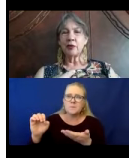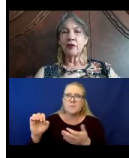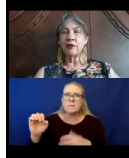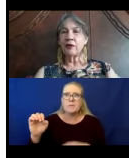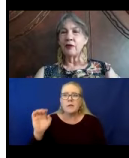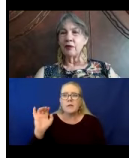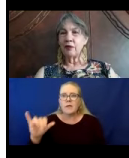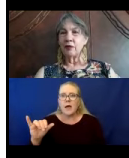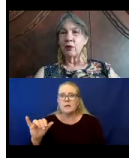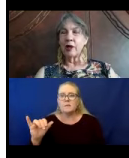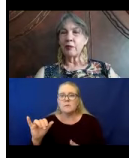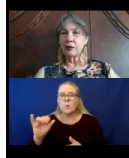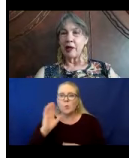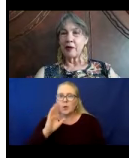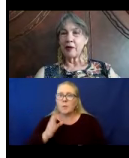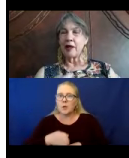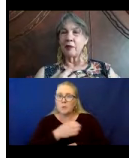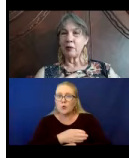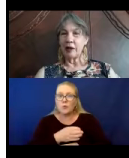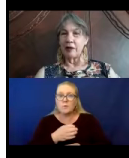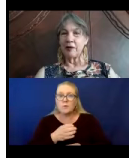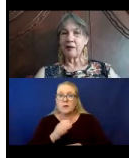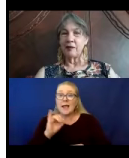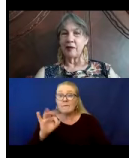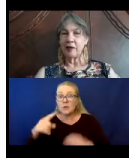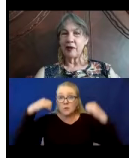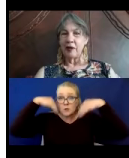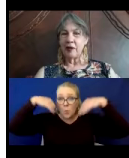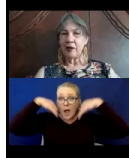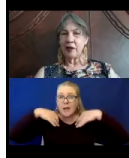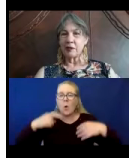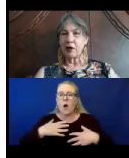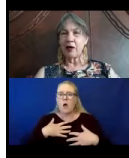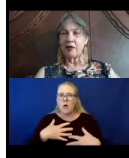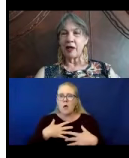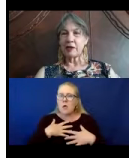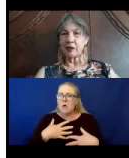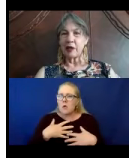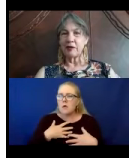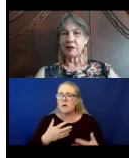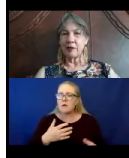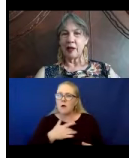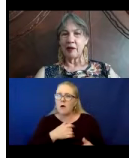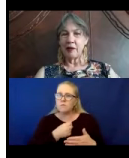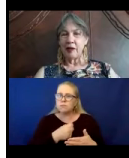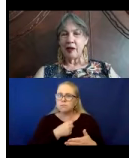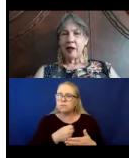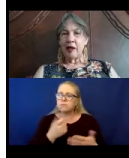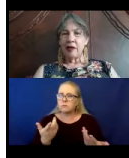is improved if you work up a sweat or get out of breath. You get some cardiovascular benefits from